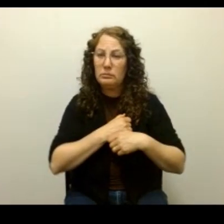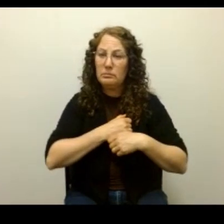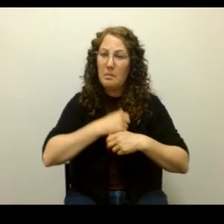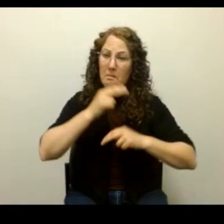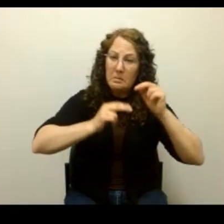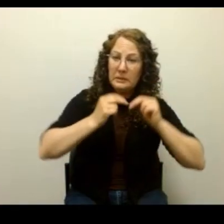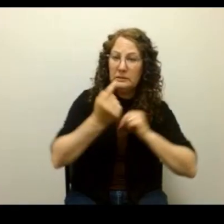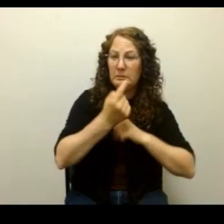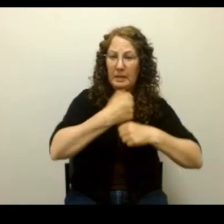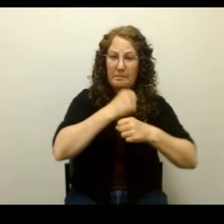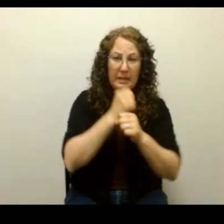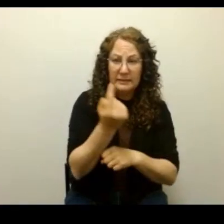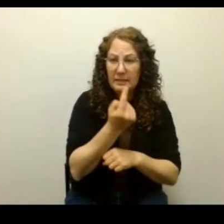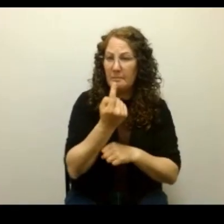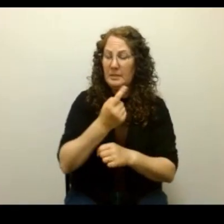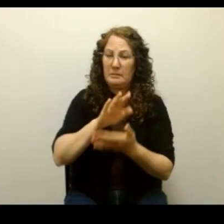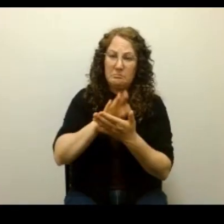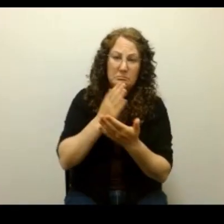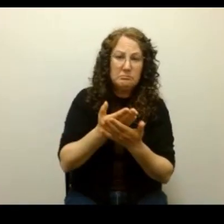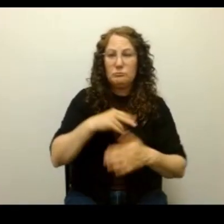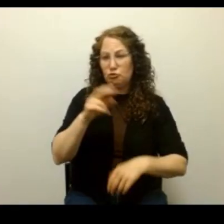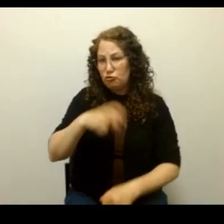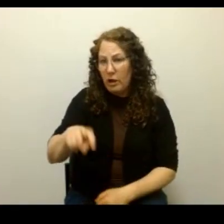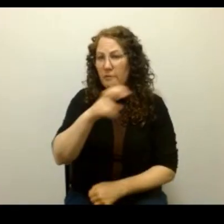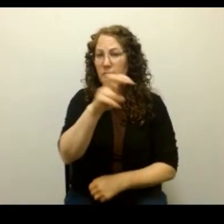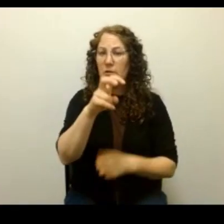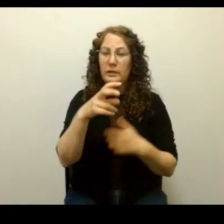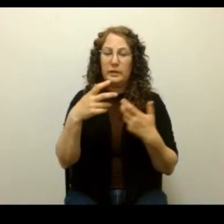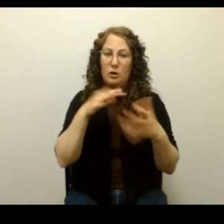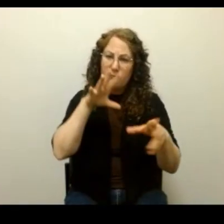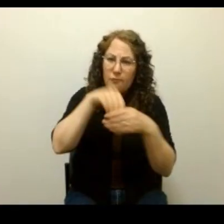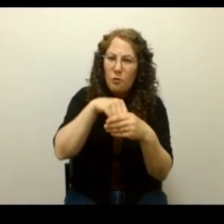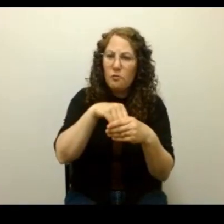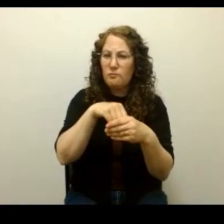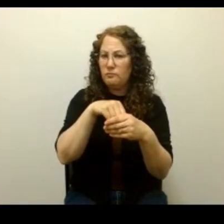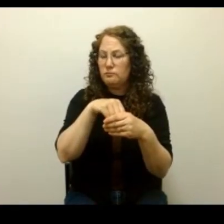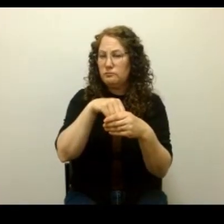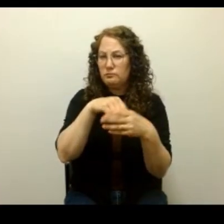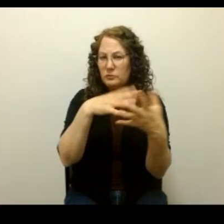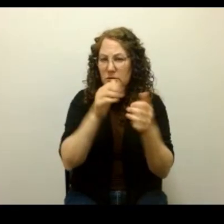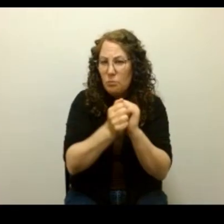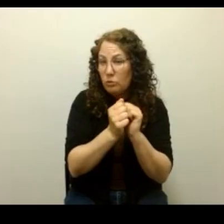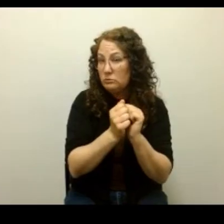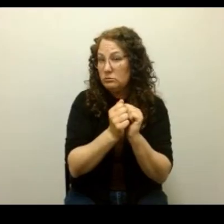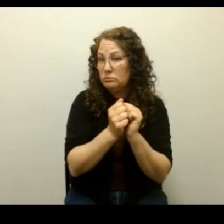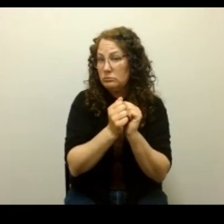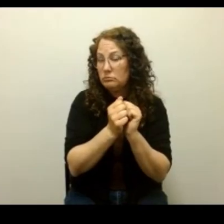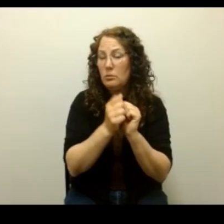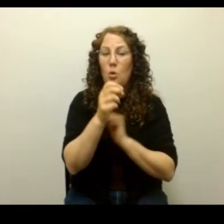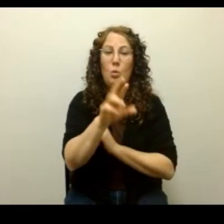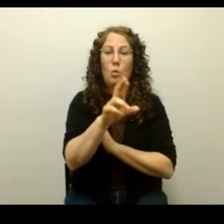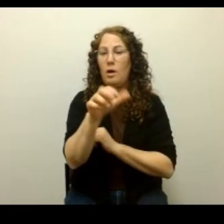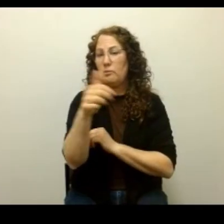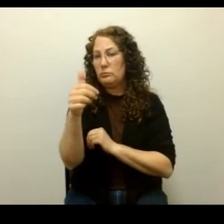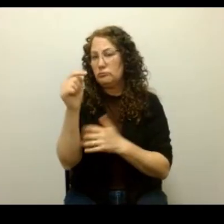something, baking, traveling, or participating in some form of sport or